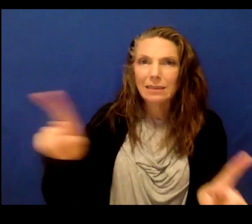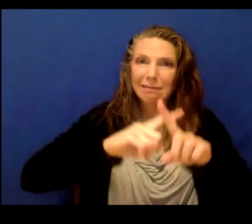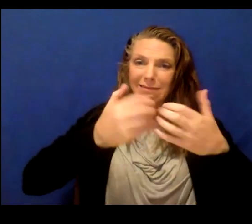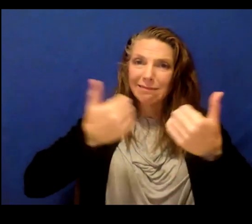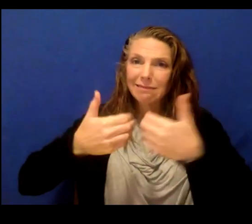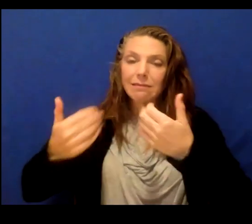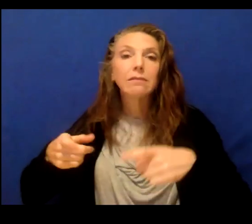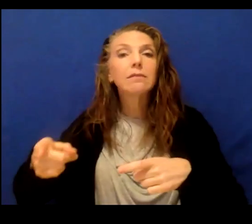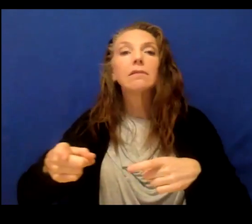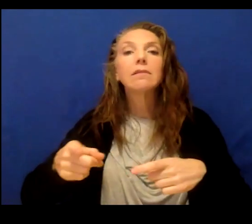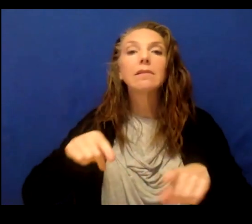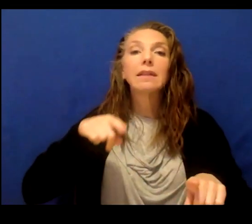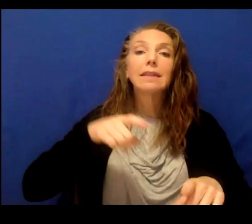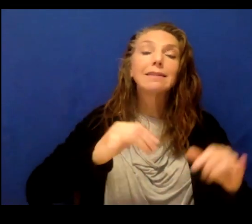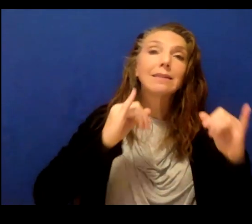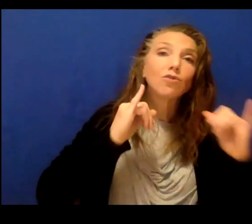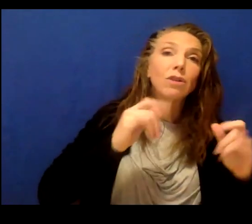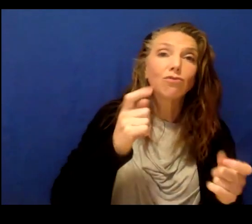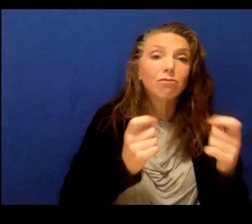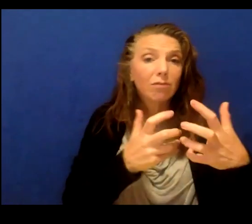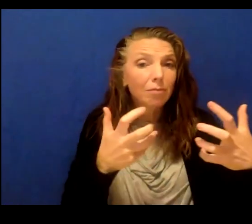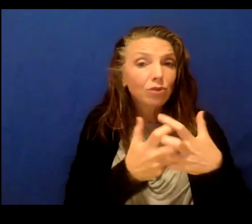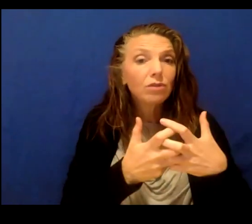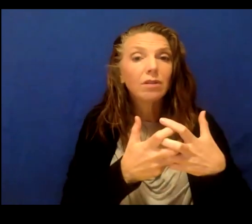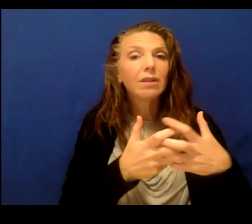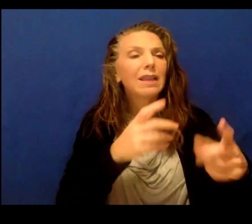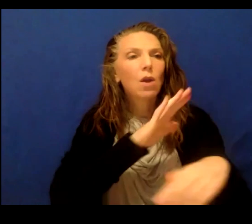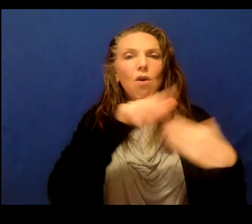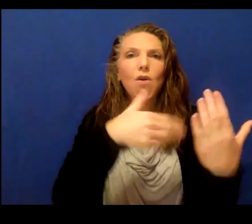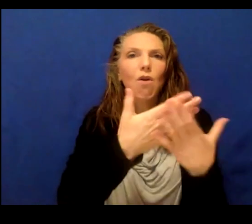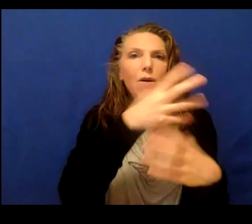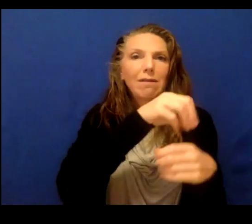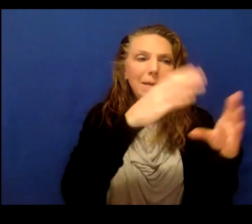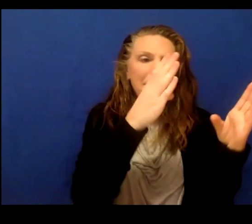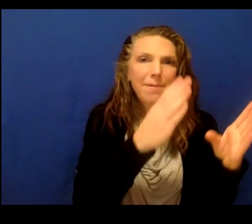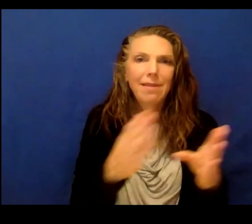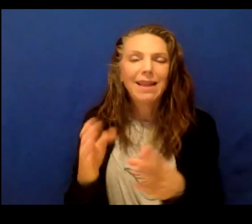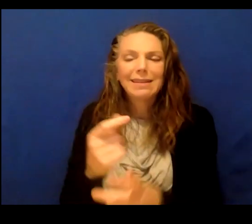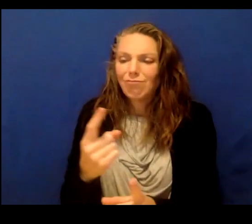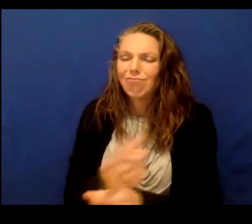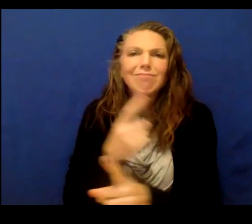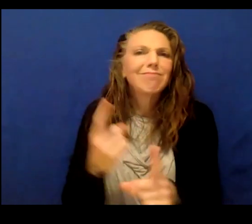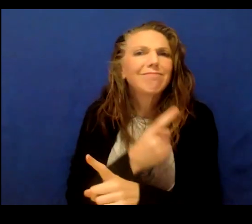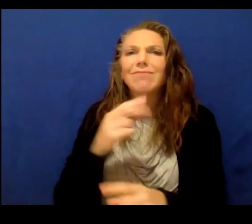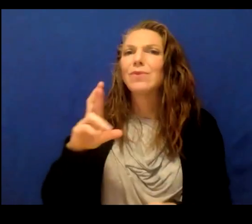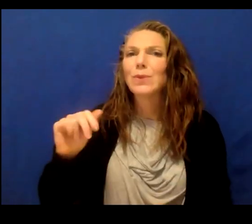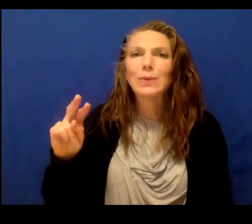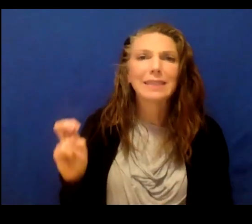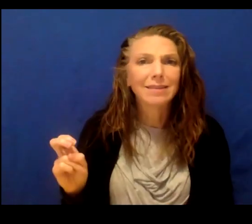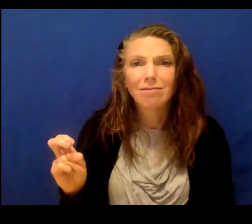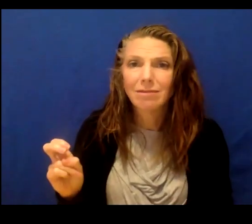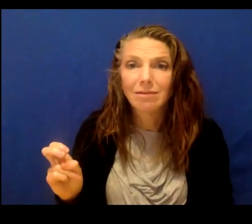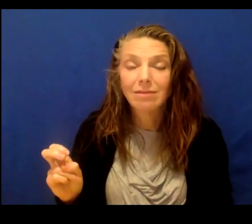The differentiated instruction and adaptations and individualization are all planned within the natural routines of the day, which then